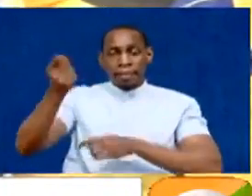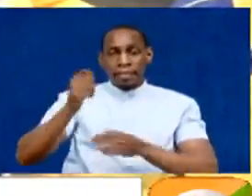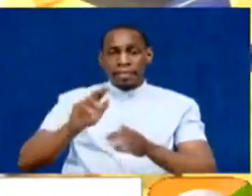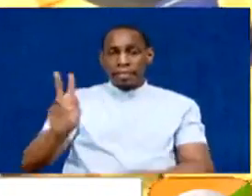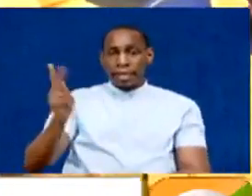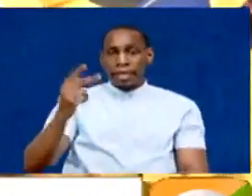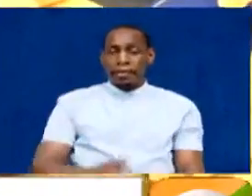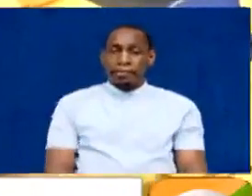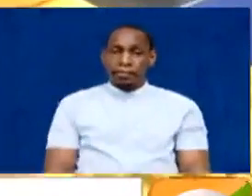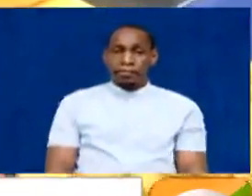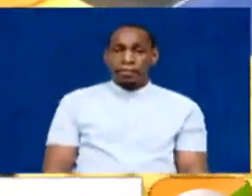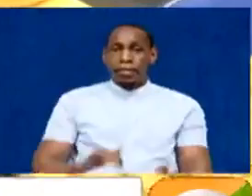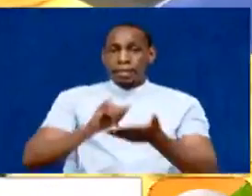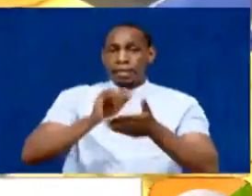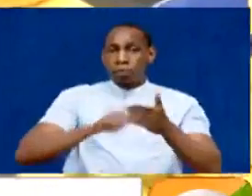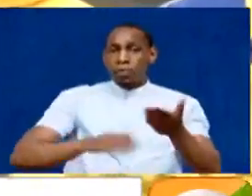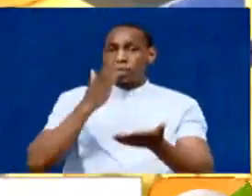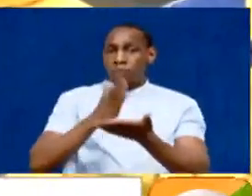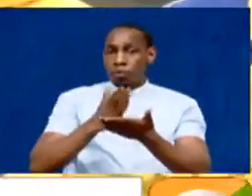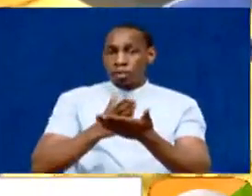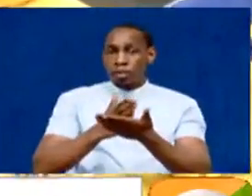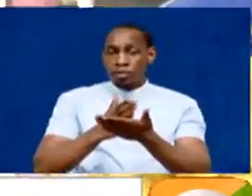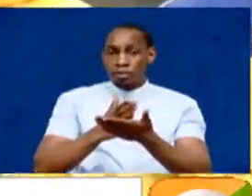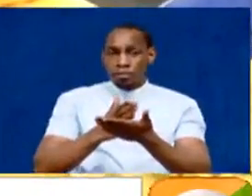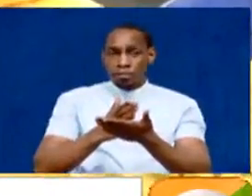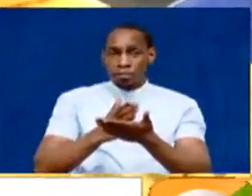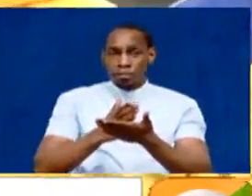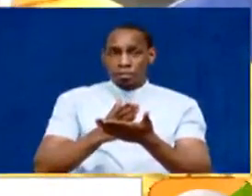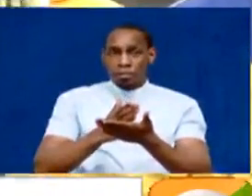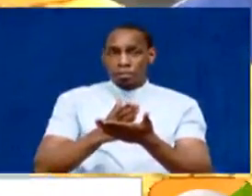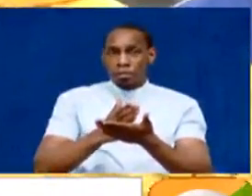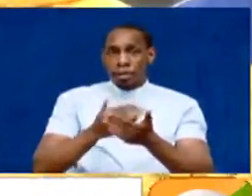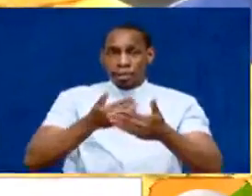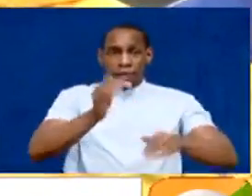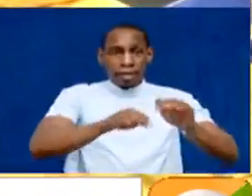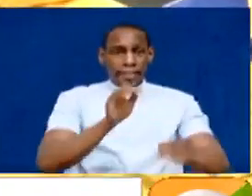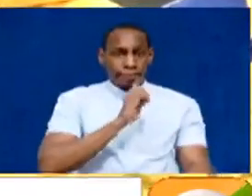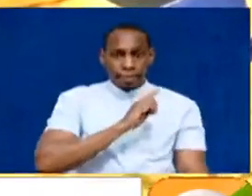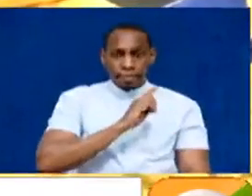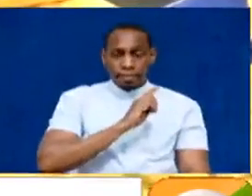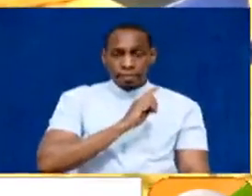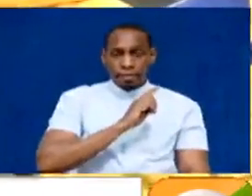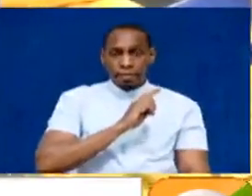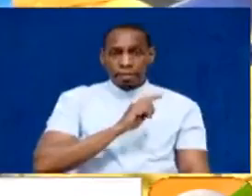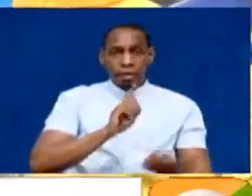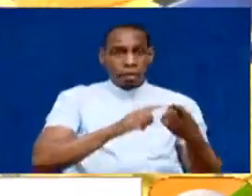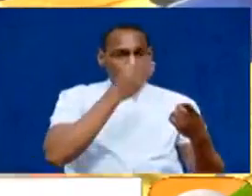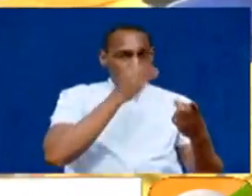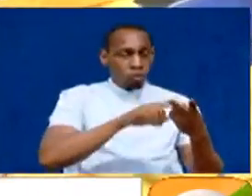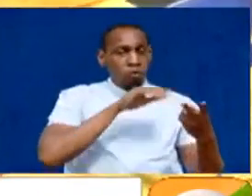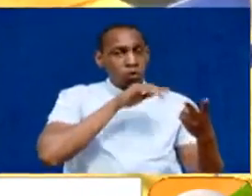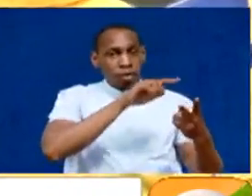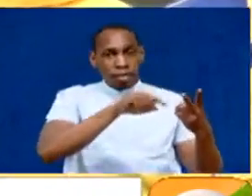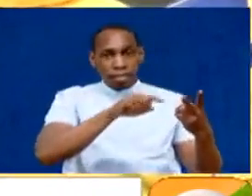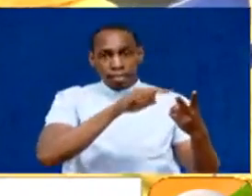Republic of Kenya. That the truth that you have betrayed us even before you have been elected. You, Ruto, Laila, you